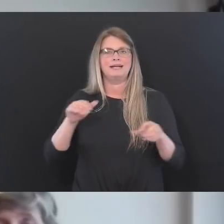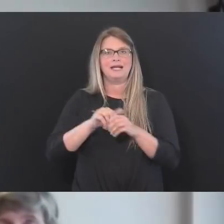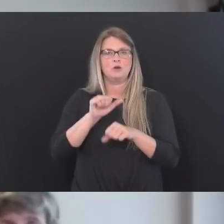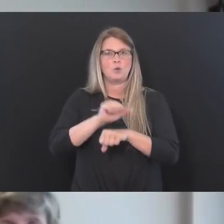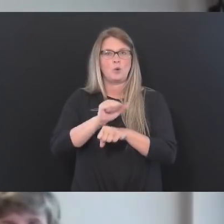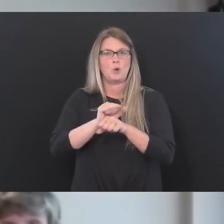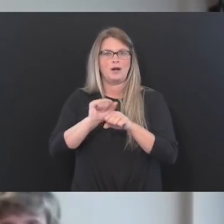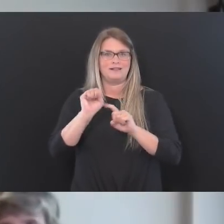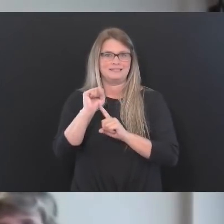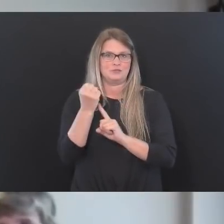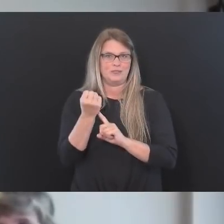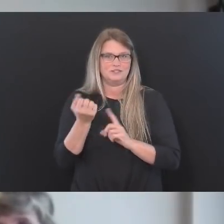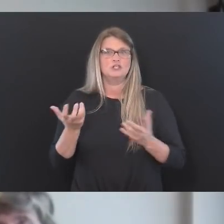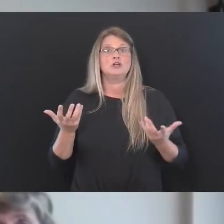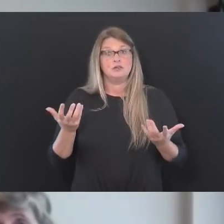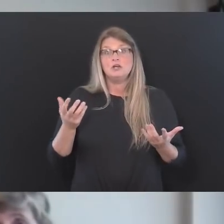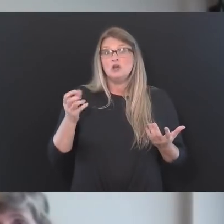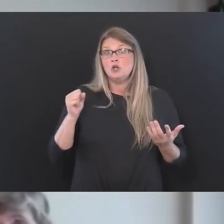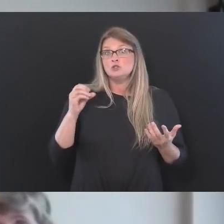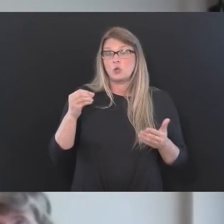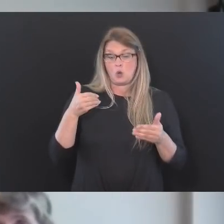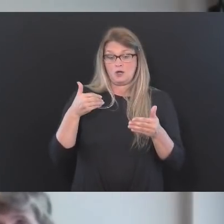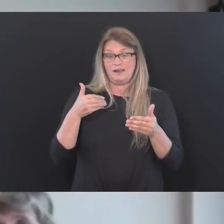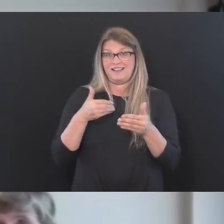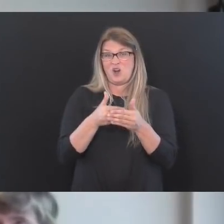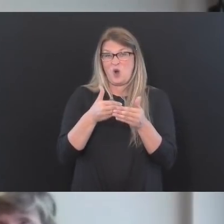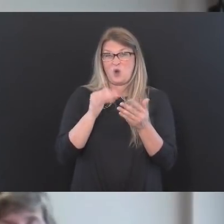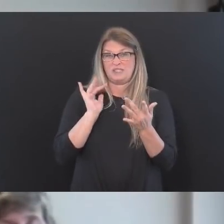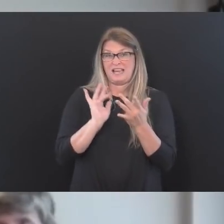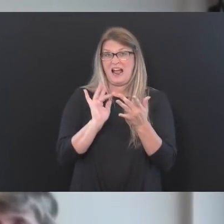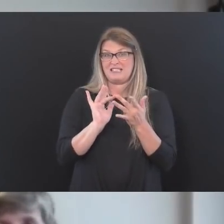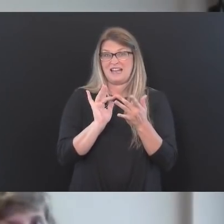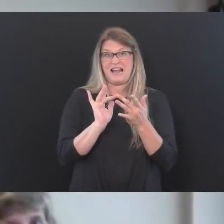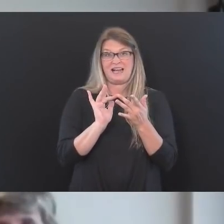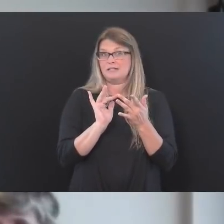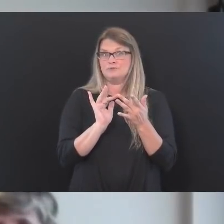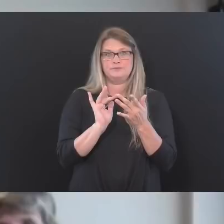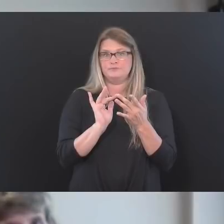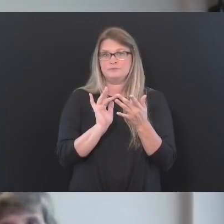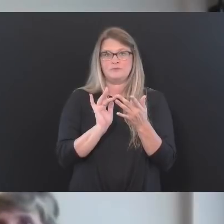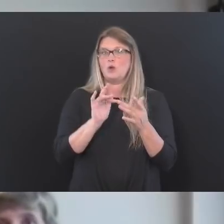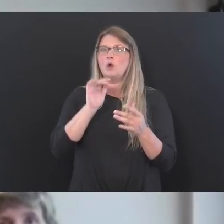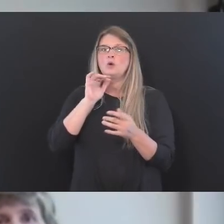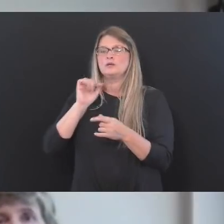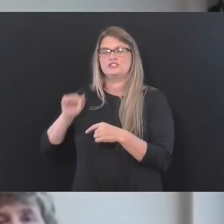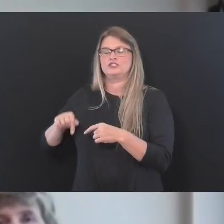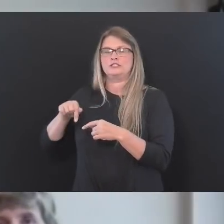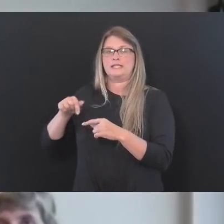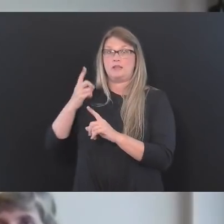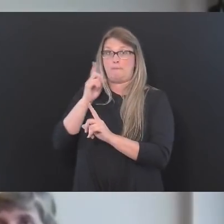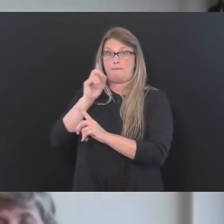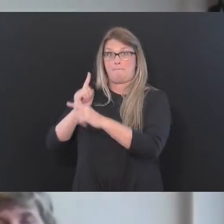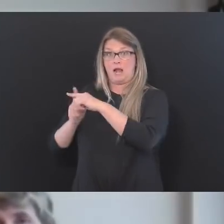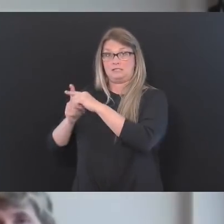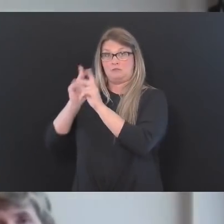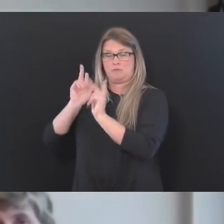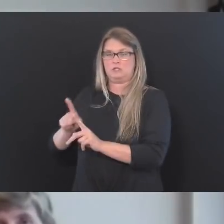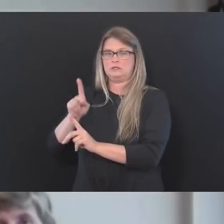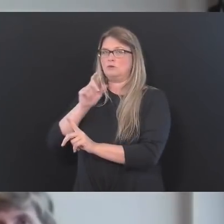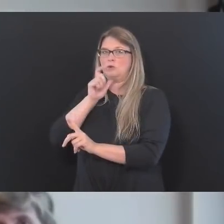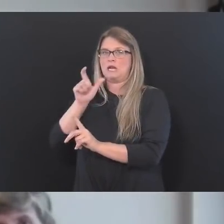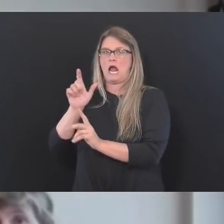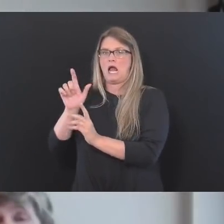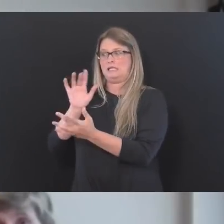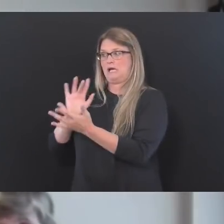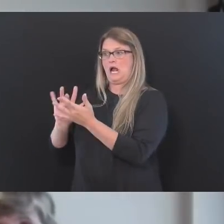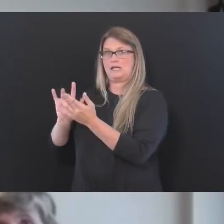setting. The close contact that you heard referenced was not a work setting contact. And so